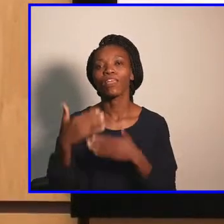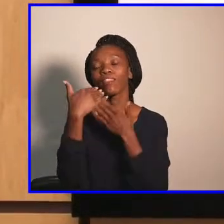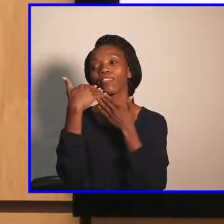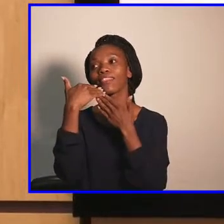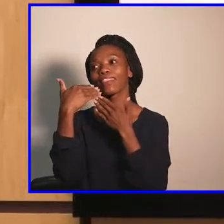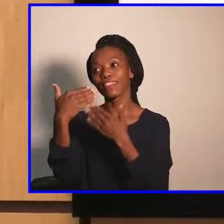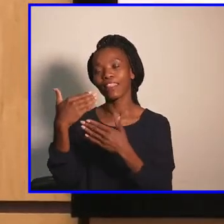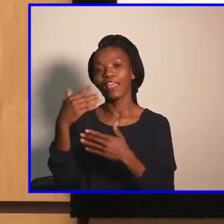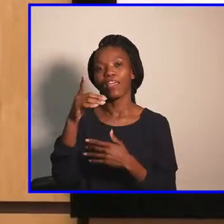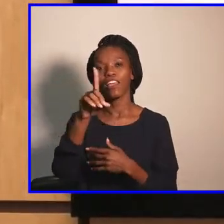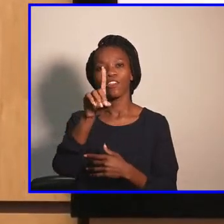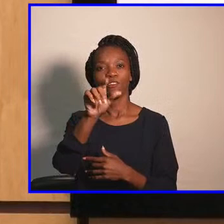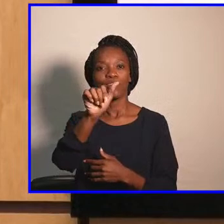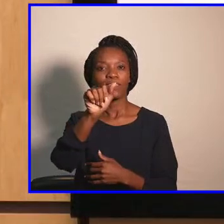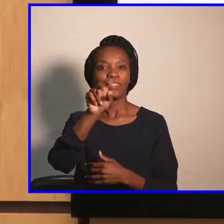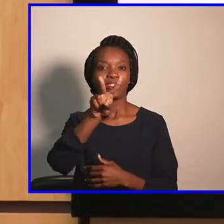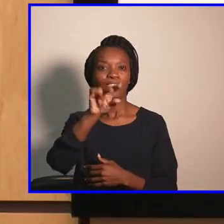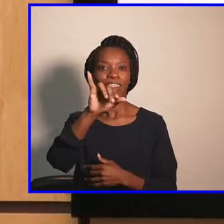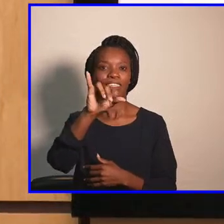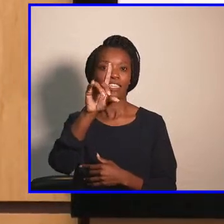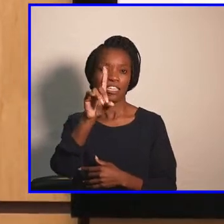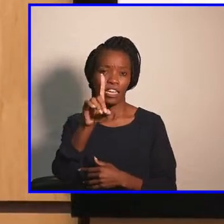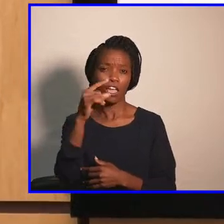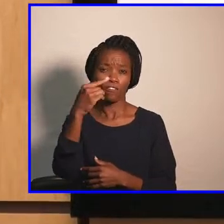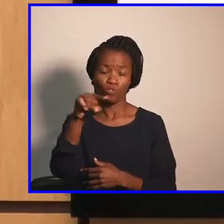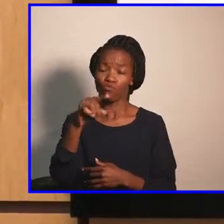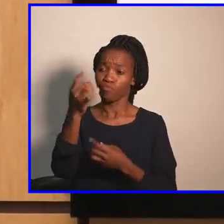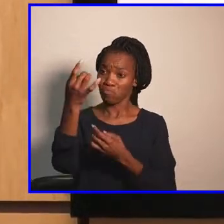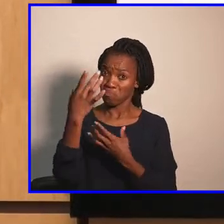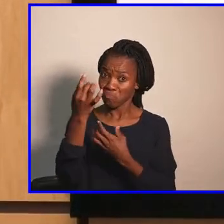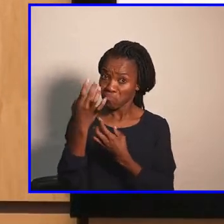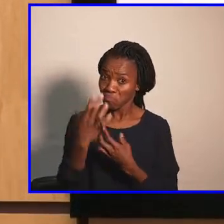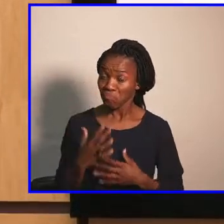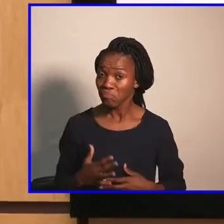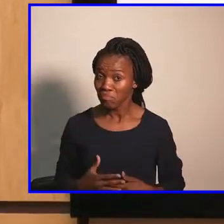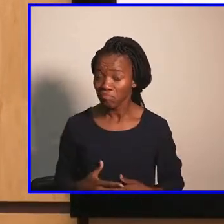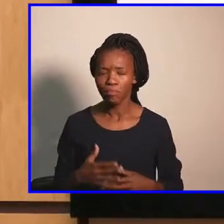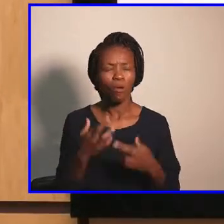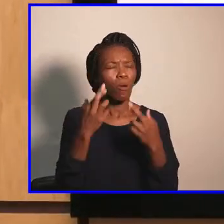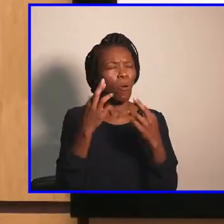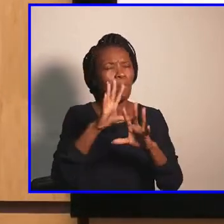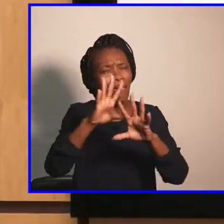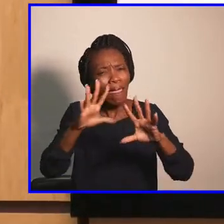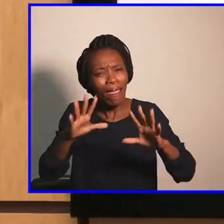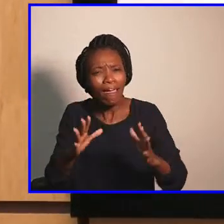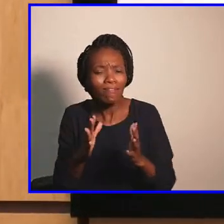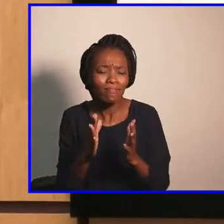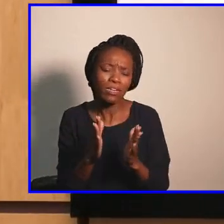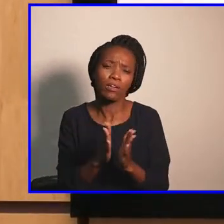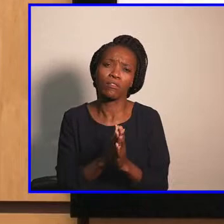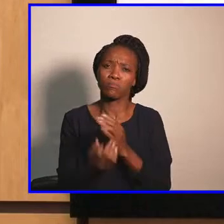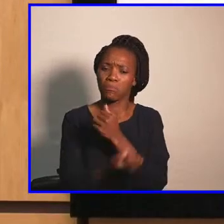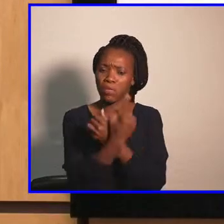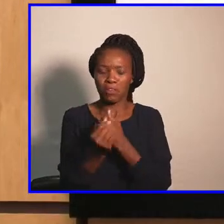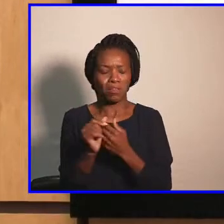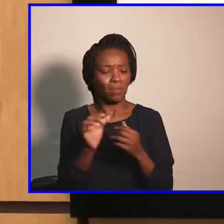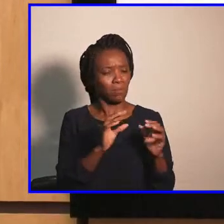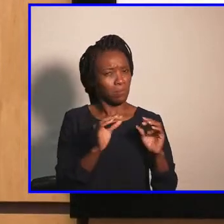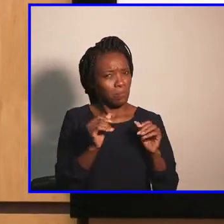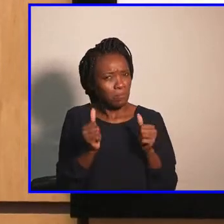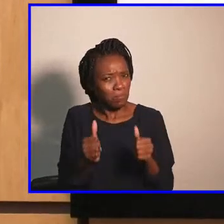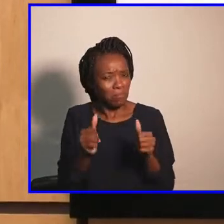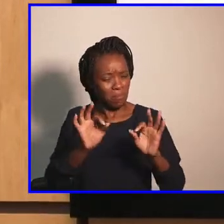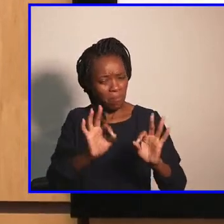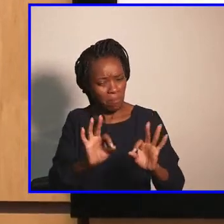Thank you, David, for that briefing. And yes, we hope that everything goes well. We don't hope for a stampede nor